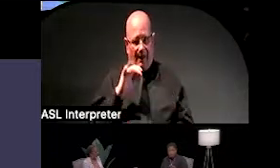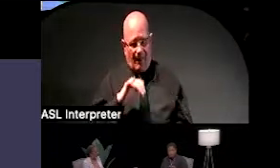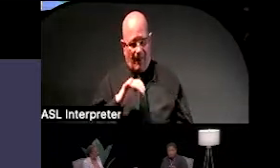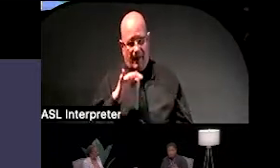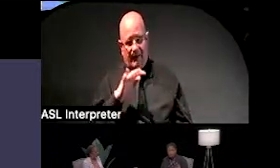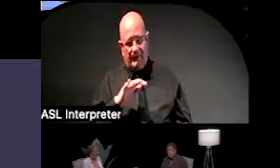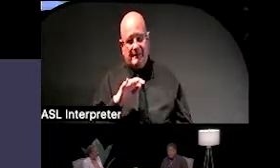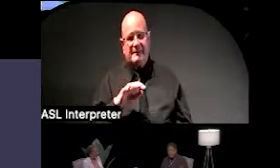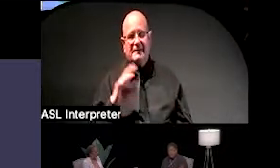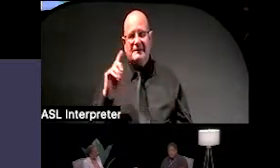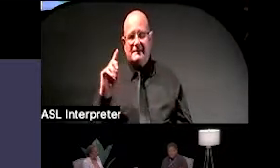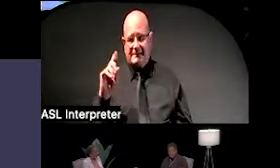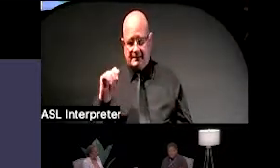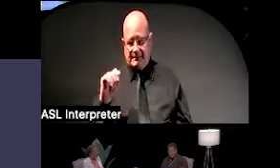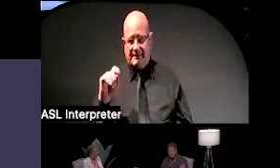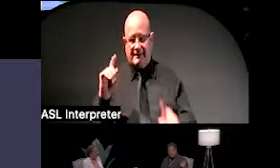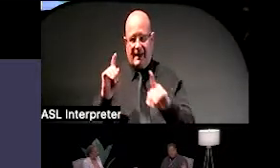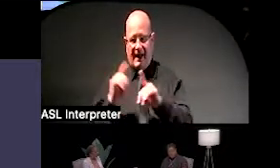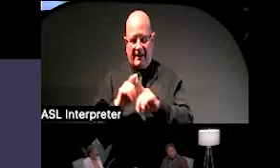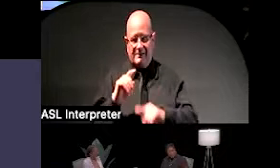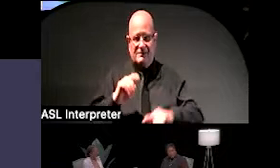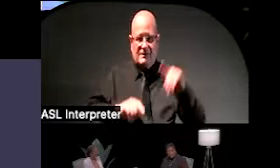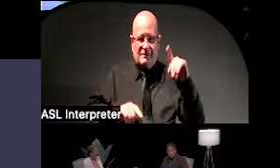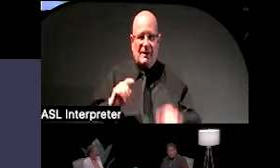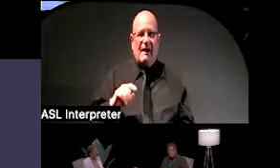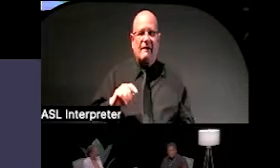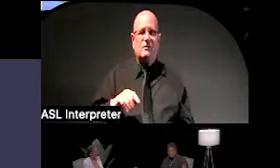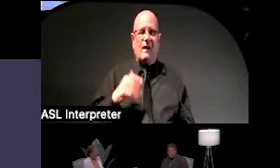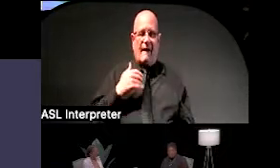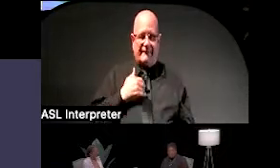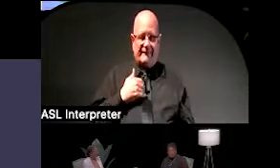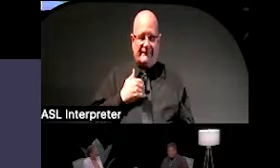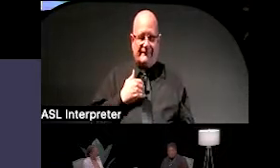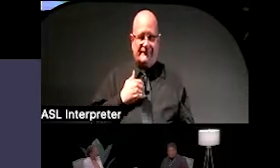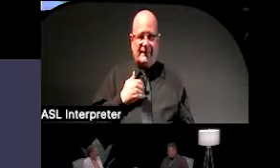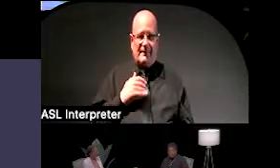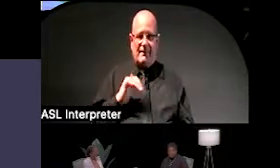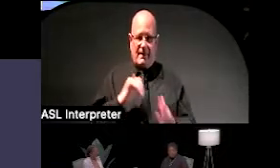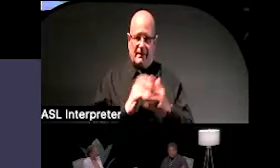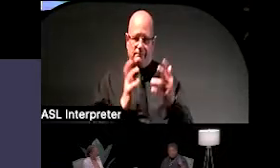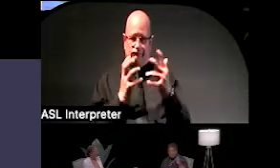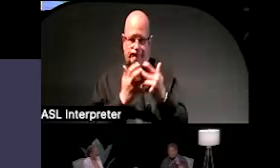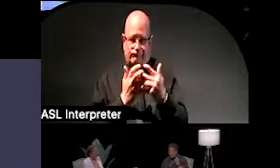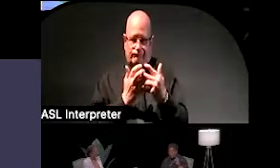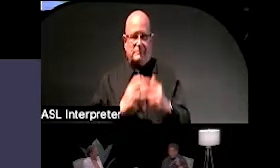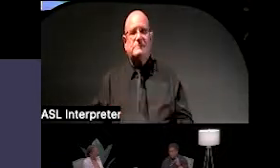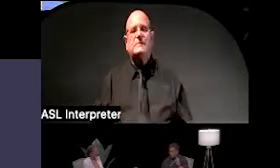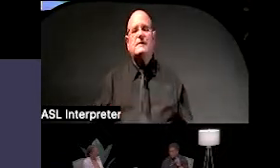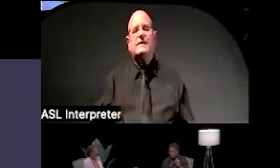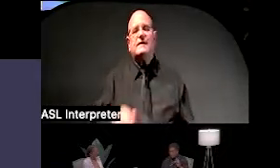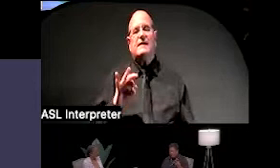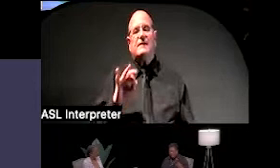surrounding disability as diversity, we have to have this intersectionality. And so if we could